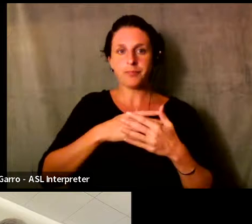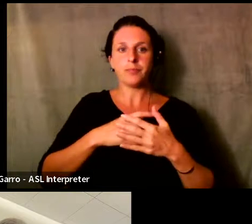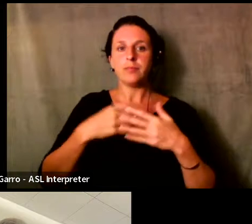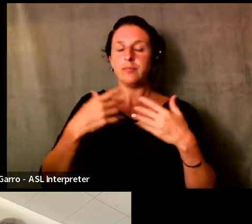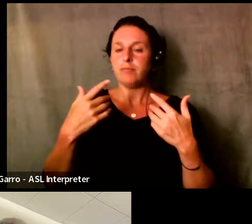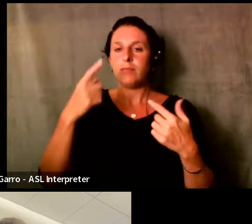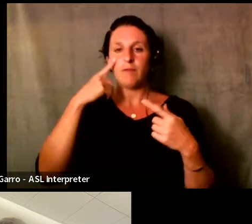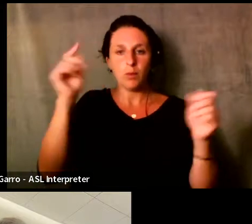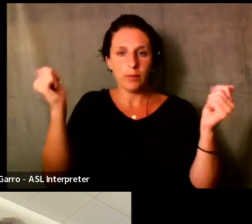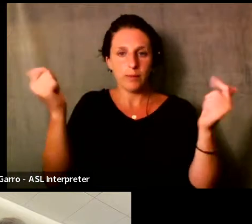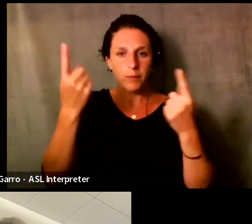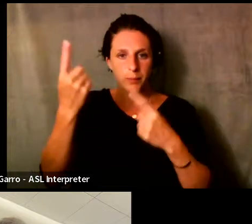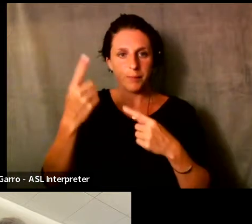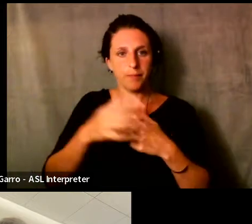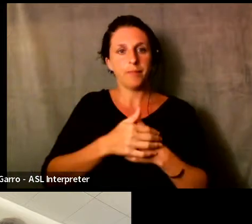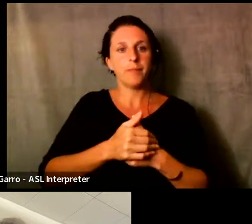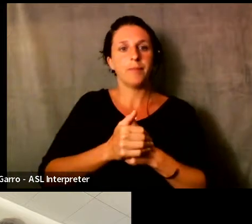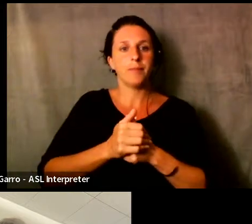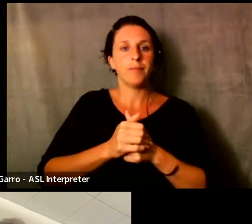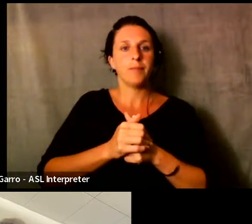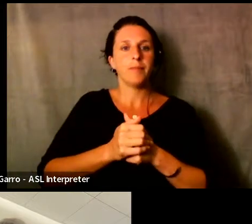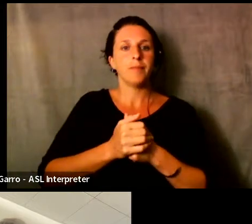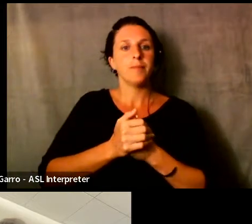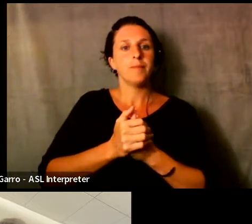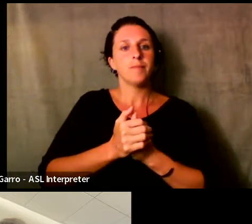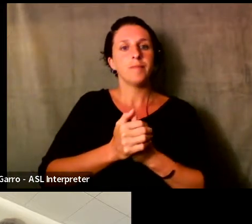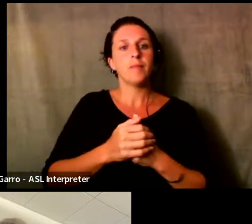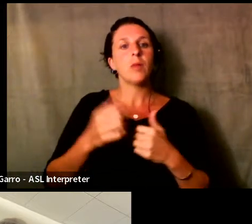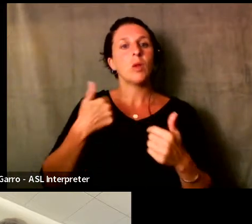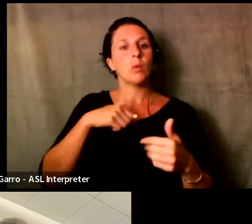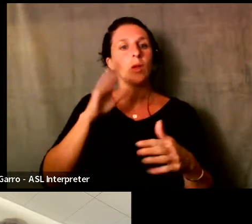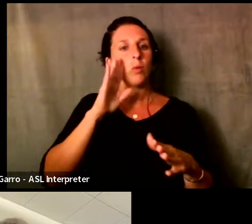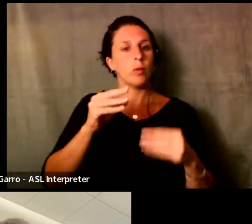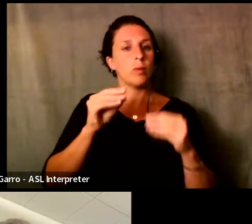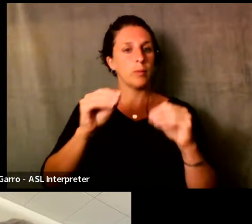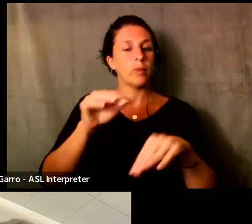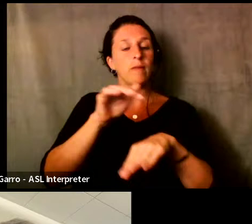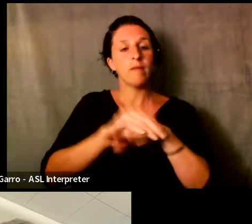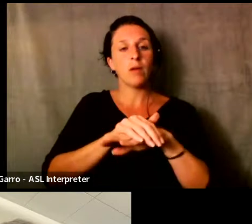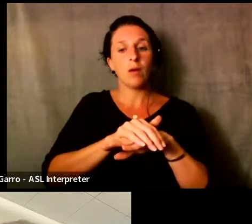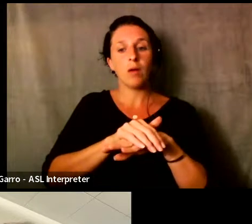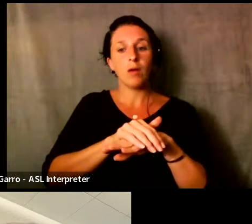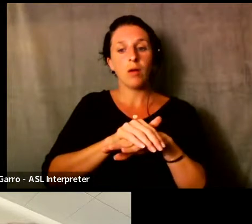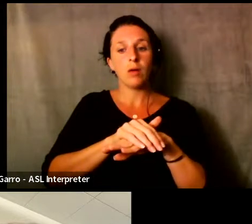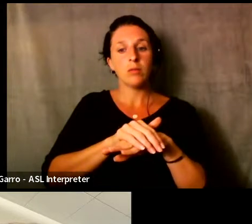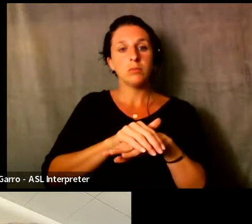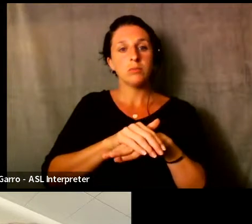everybody. Okay, we will go on to